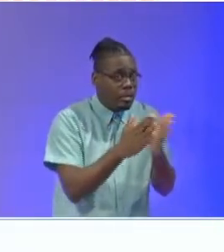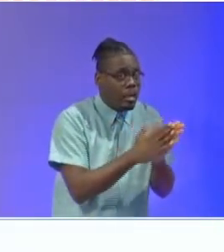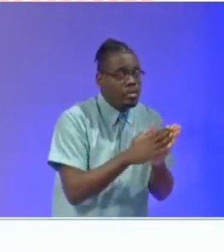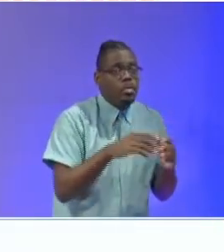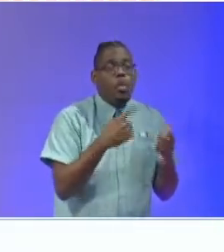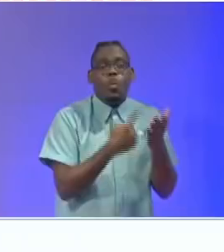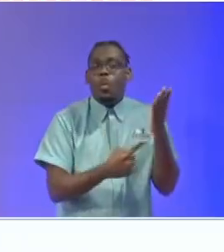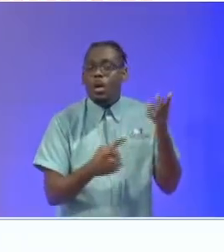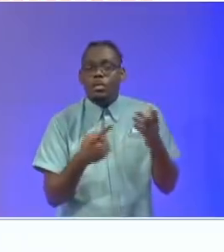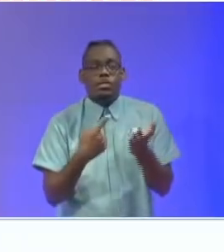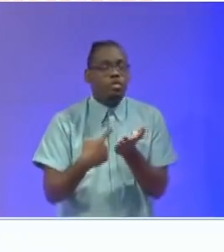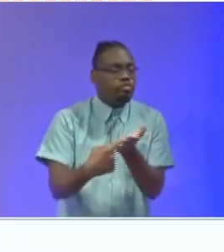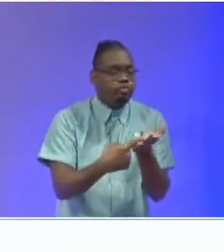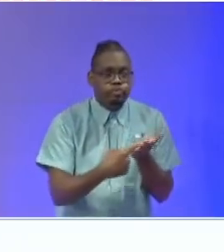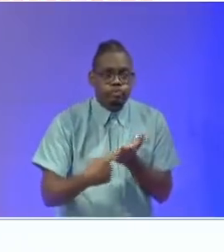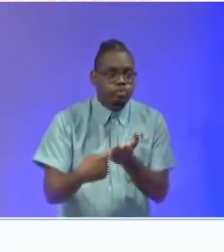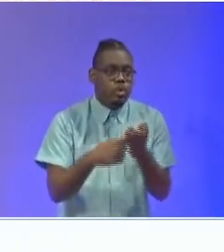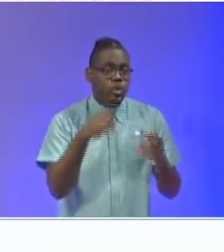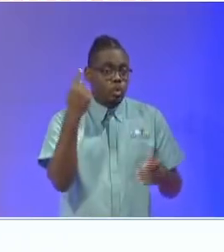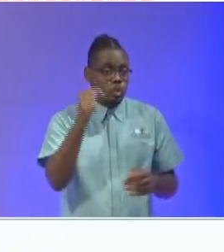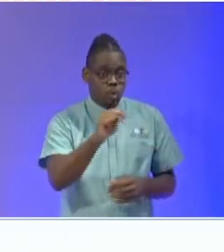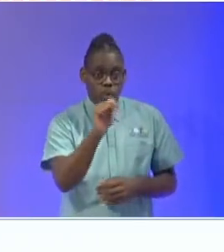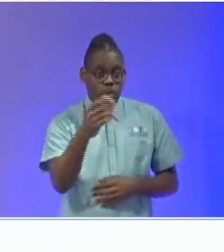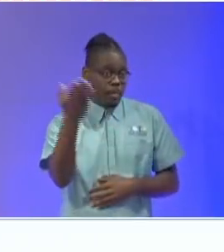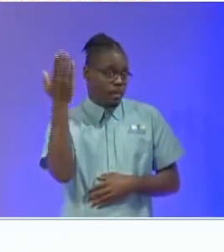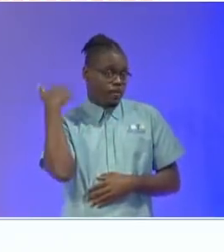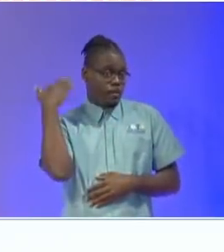Tuesday. And let us wait for the